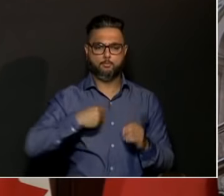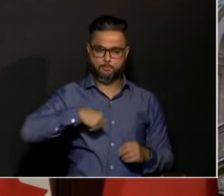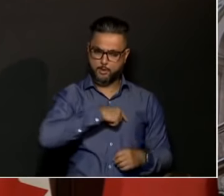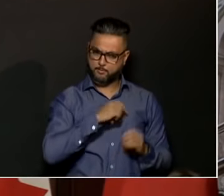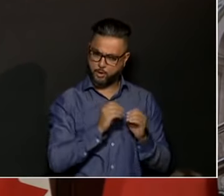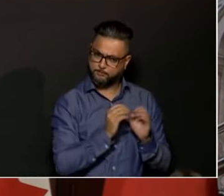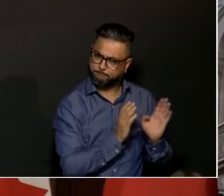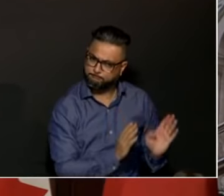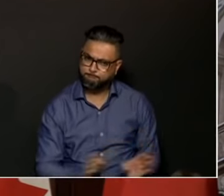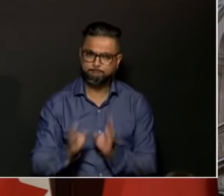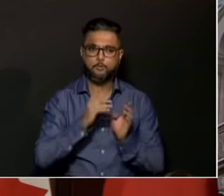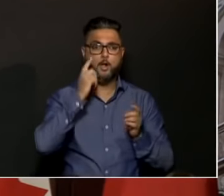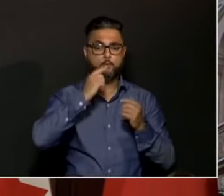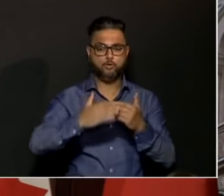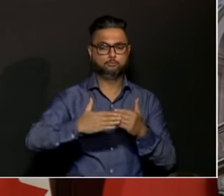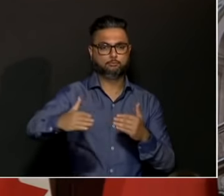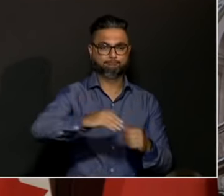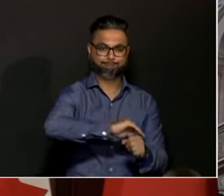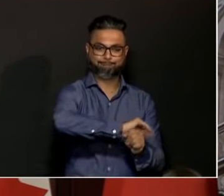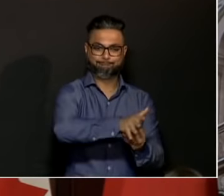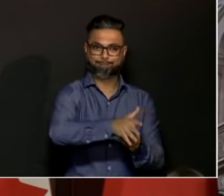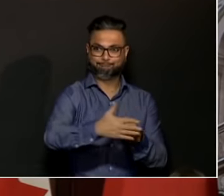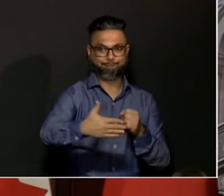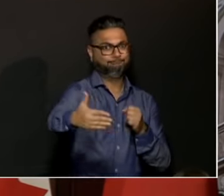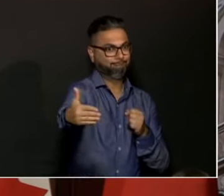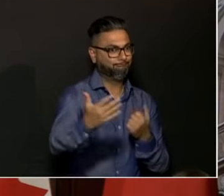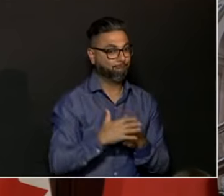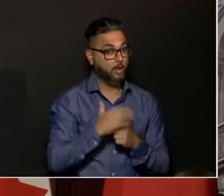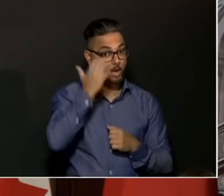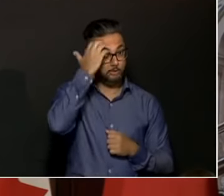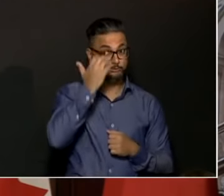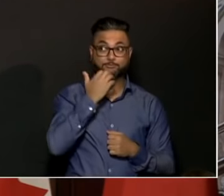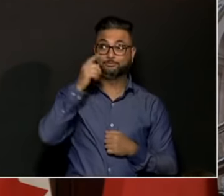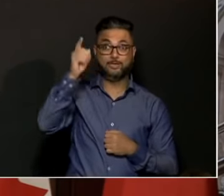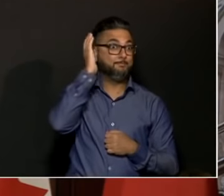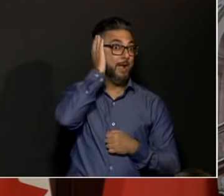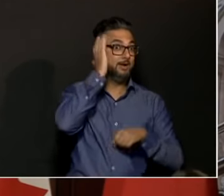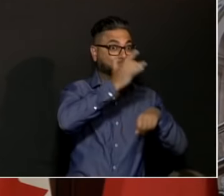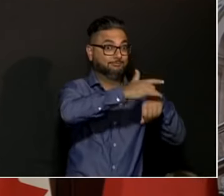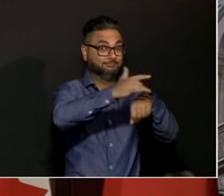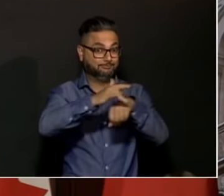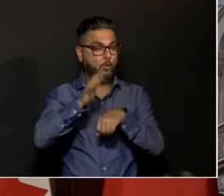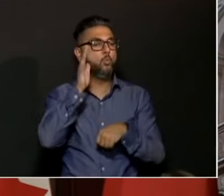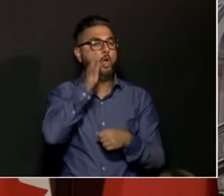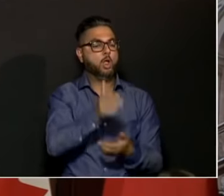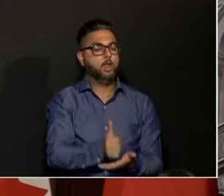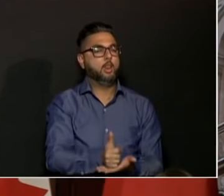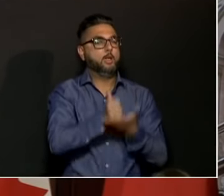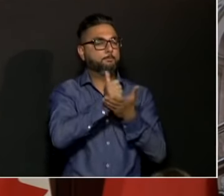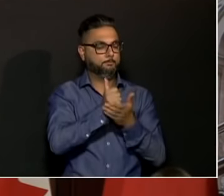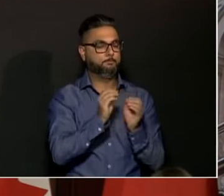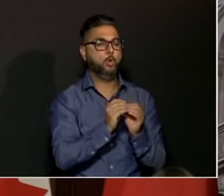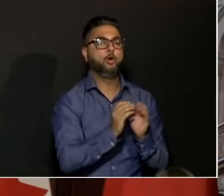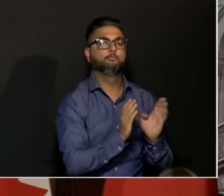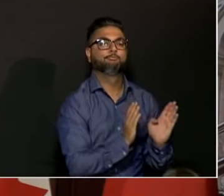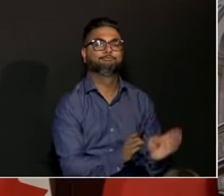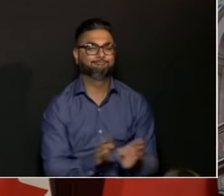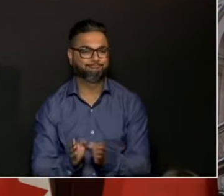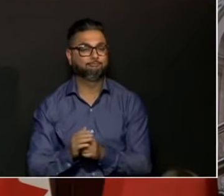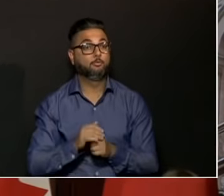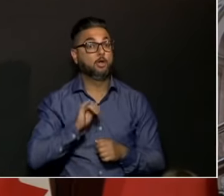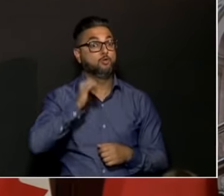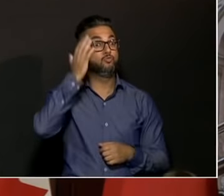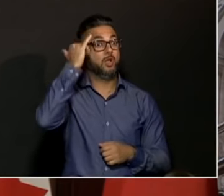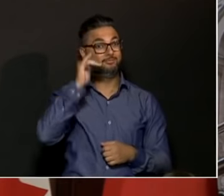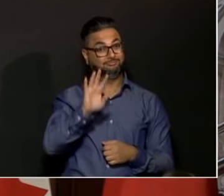Every hospital bed we free up, it can make all the difference in the world. That's why we're investing over $457